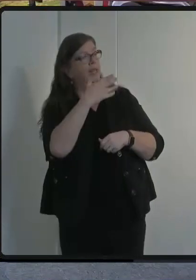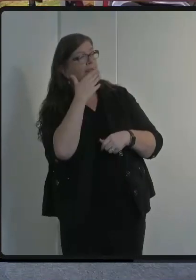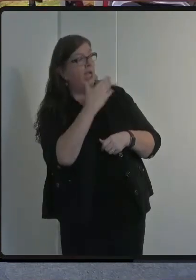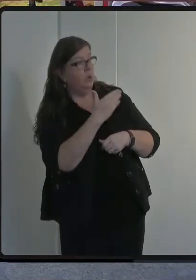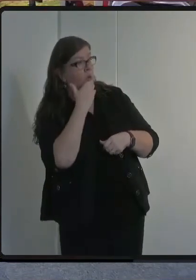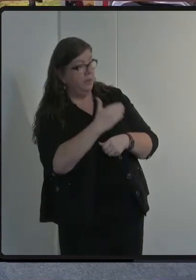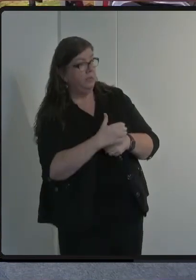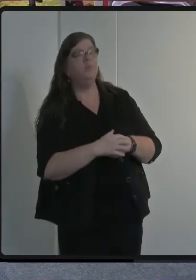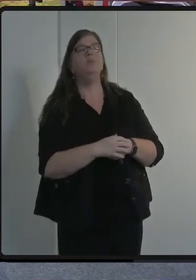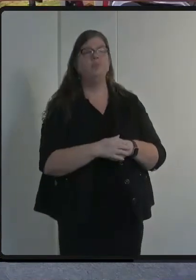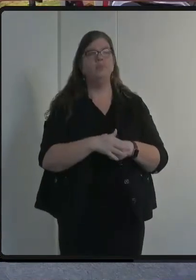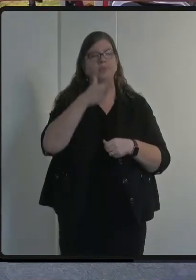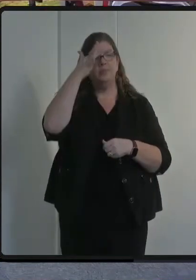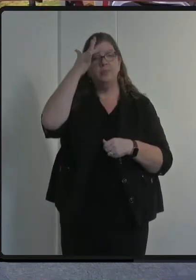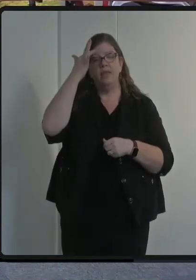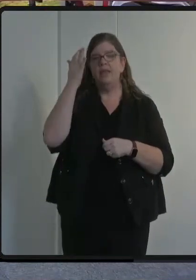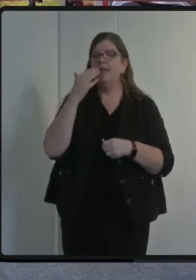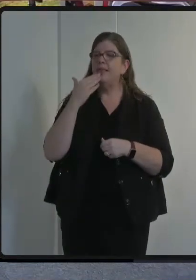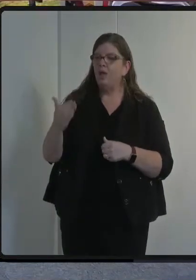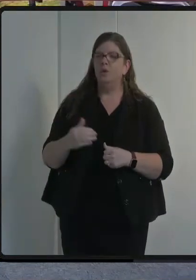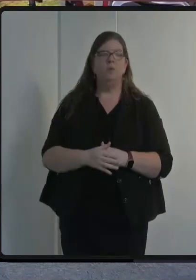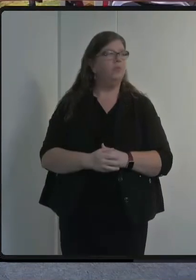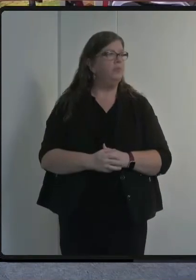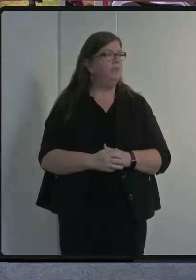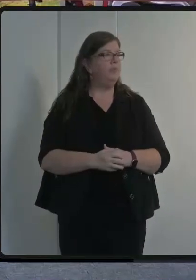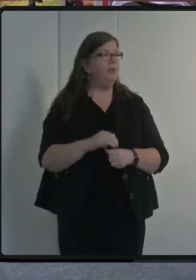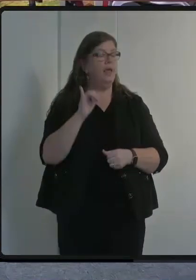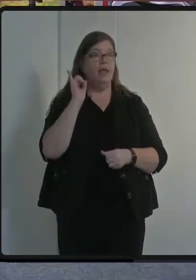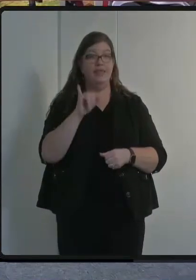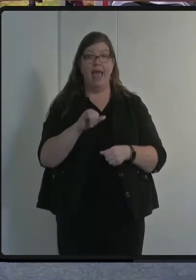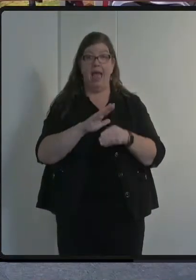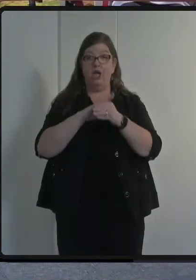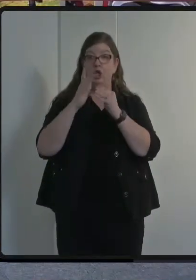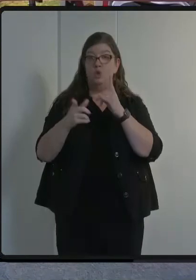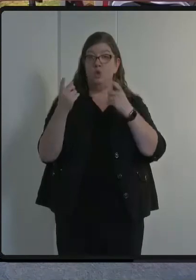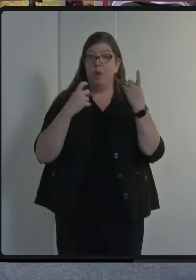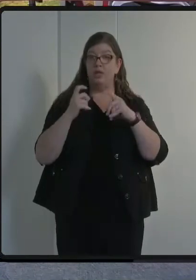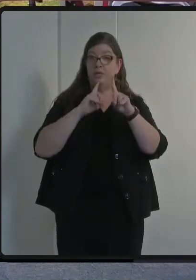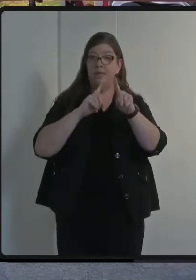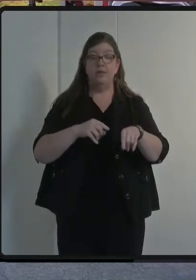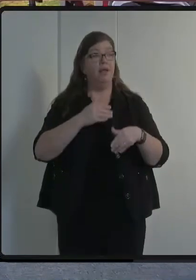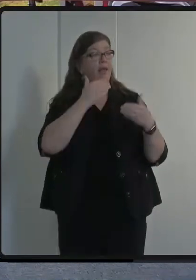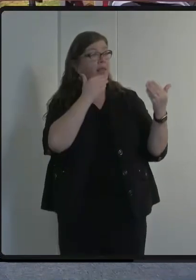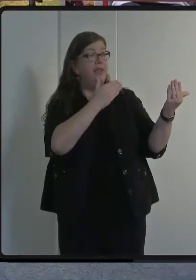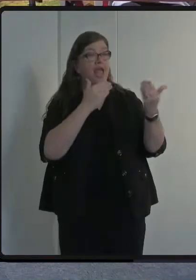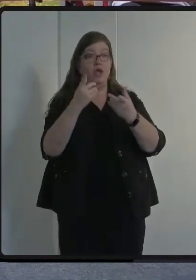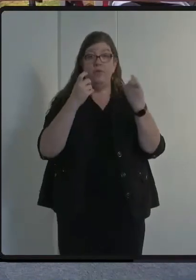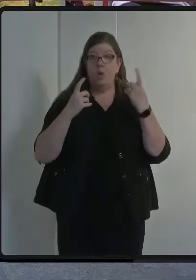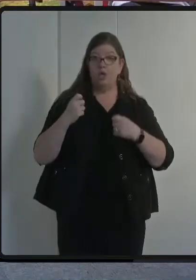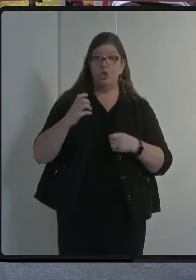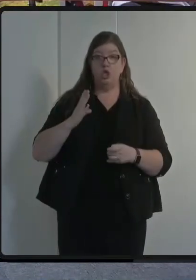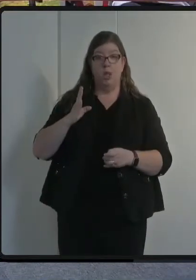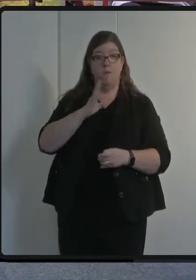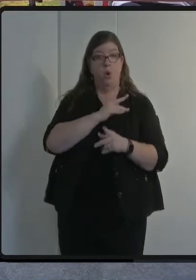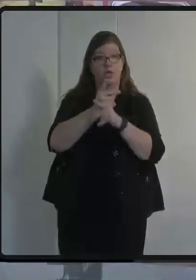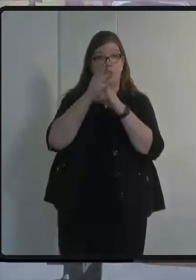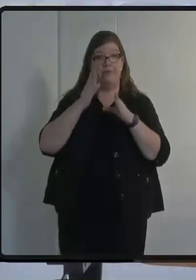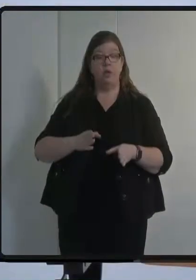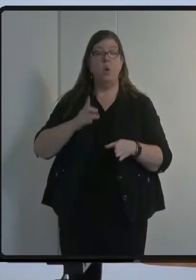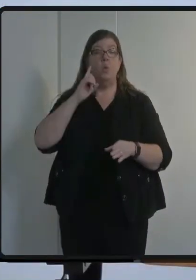you. Thank you. That concludes our Q&A. Thank you for those questions. The Board of Supervisors will